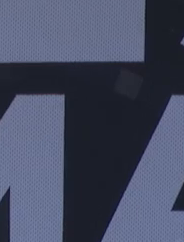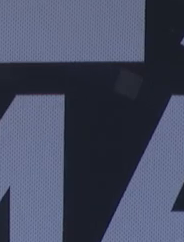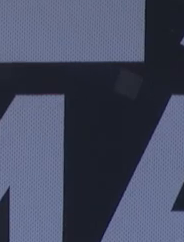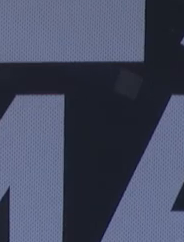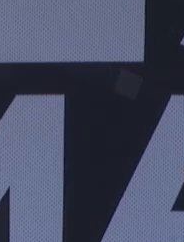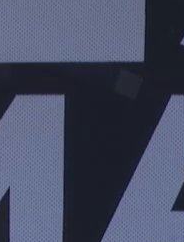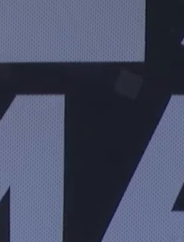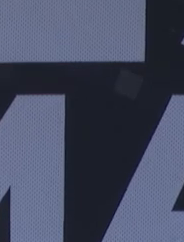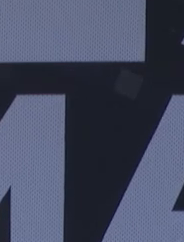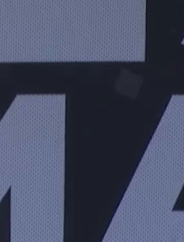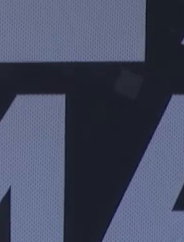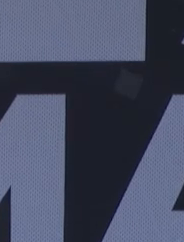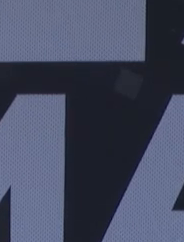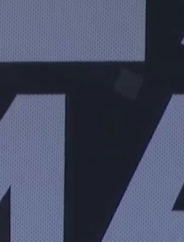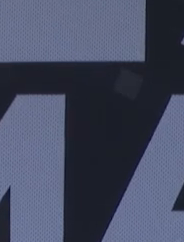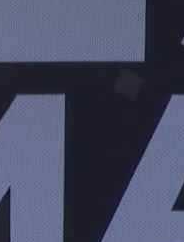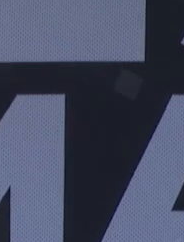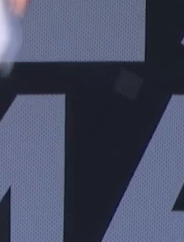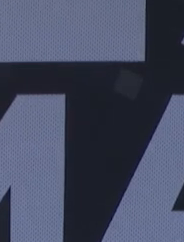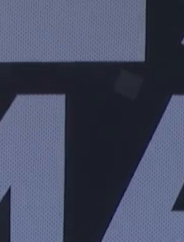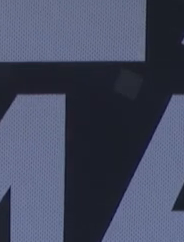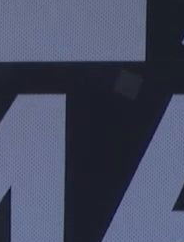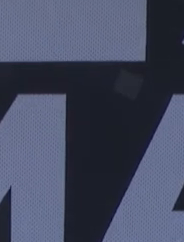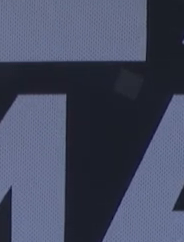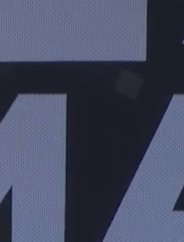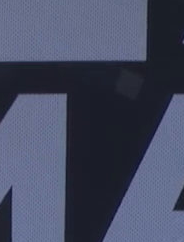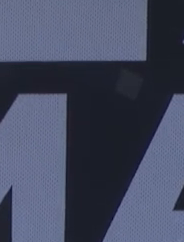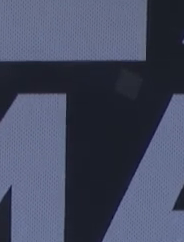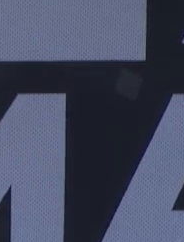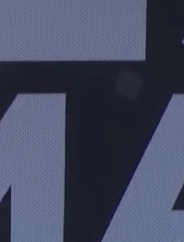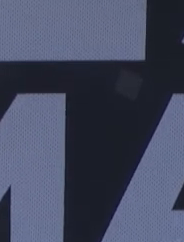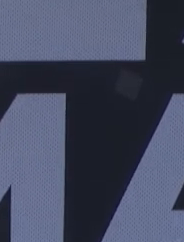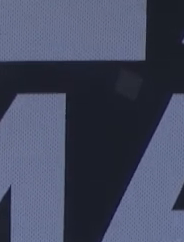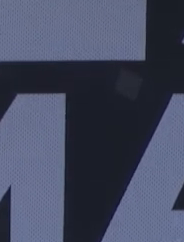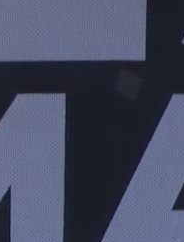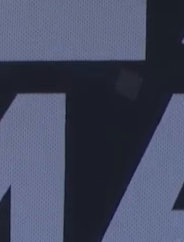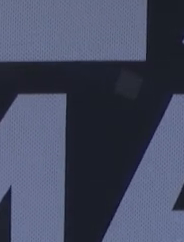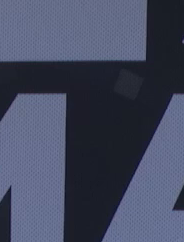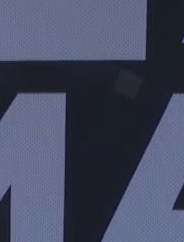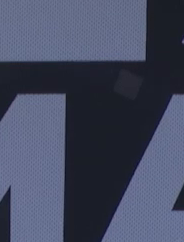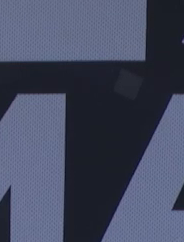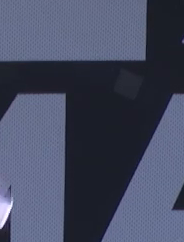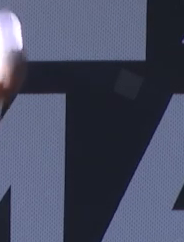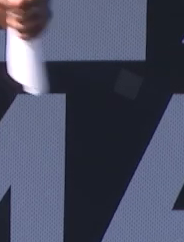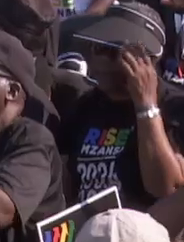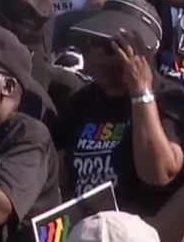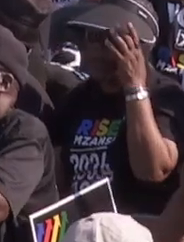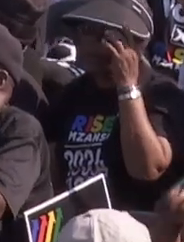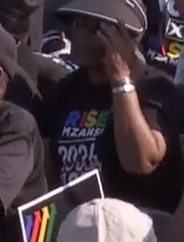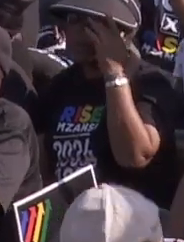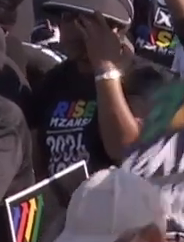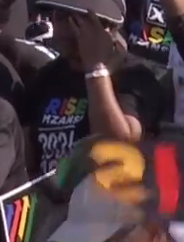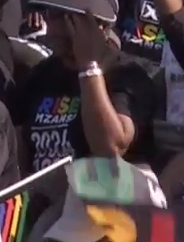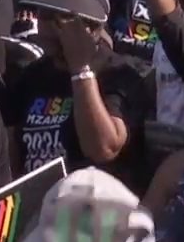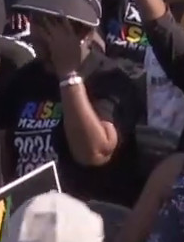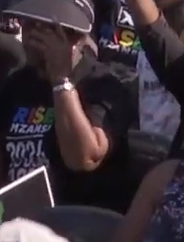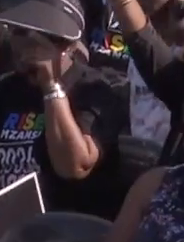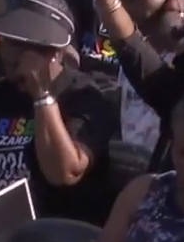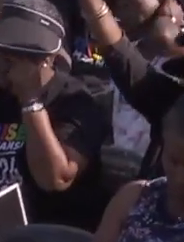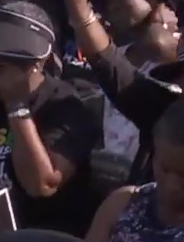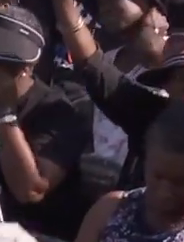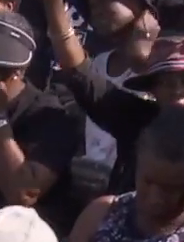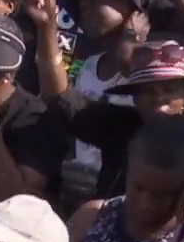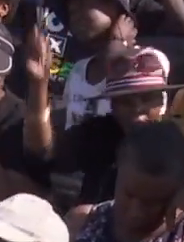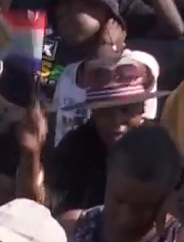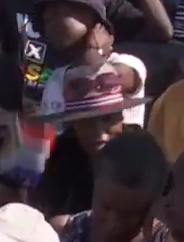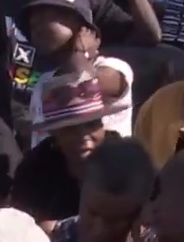Awatsenwa. Simau mau. Thank you very much in Kelsile, Kelsasunene. Let's go and do it on the 29th of May.